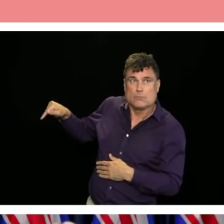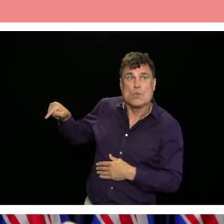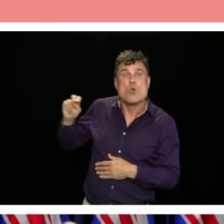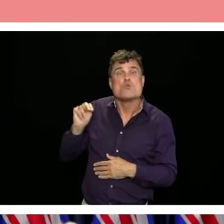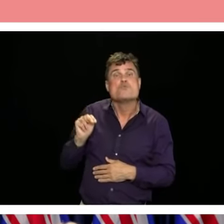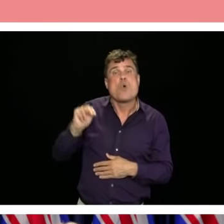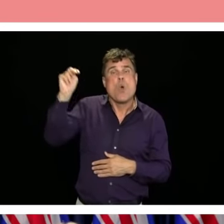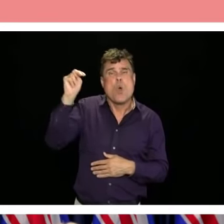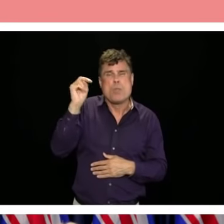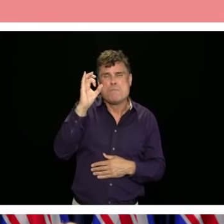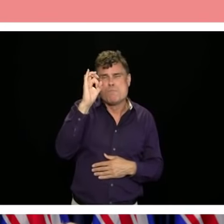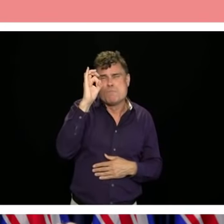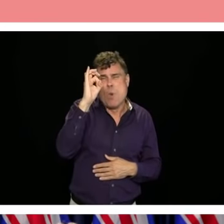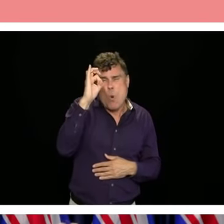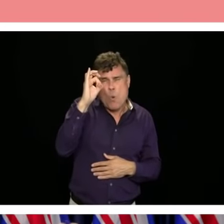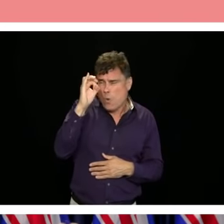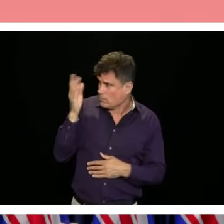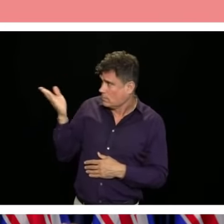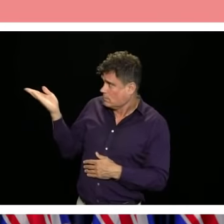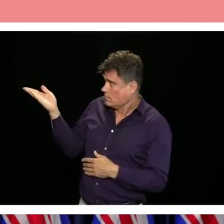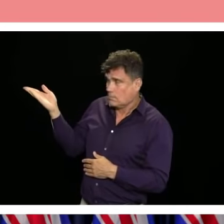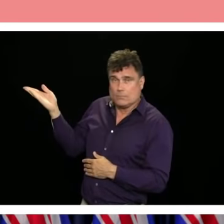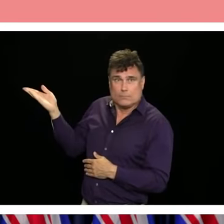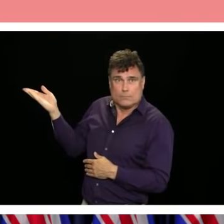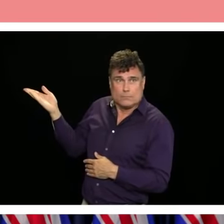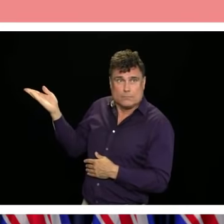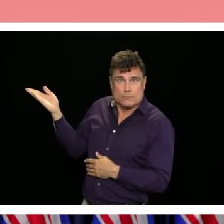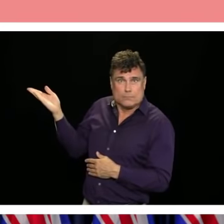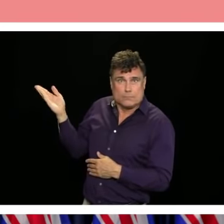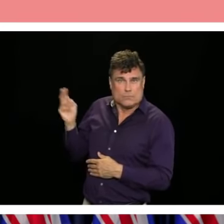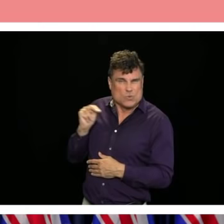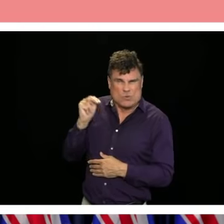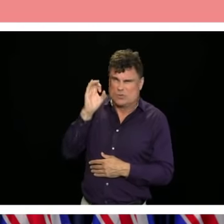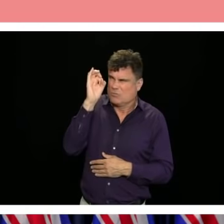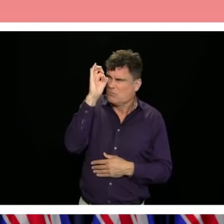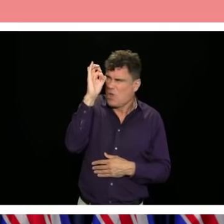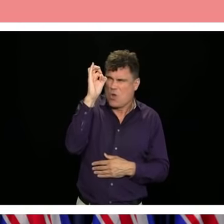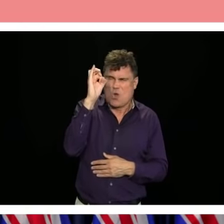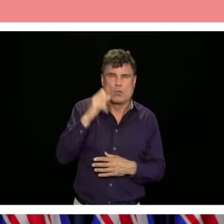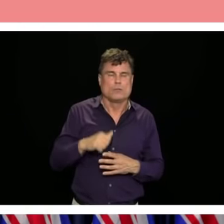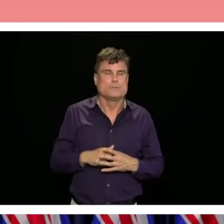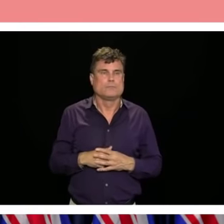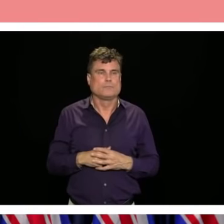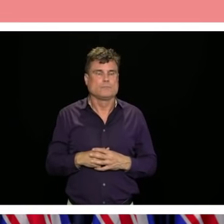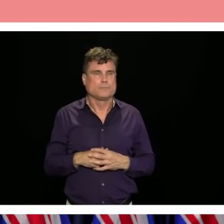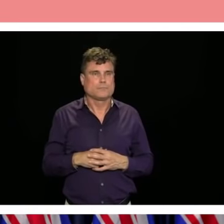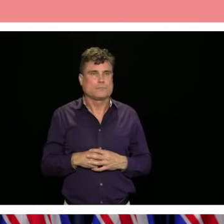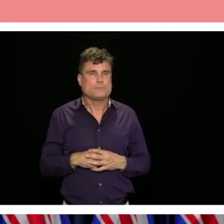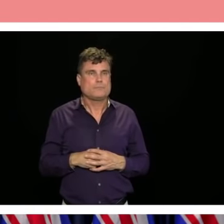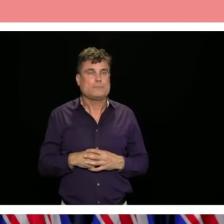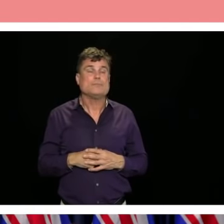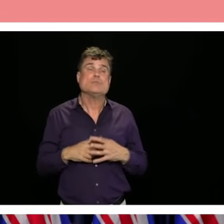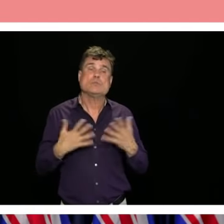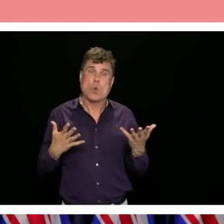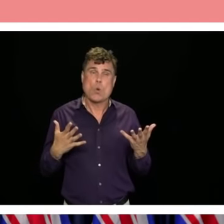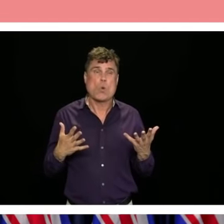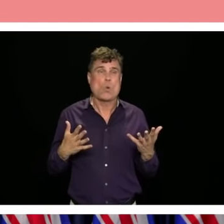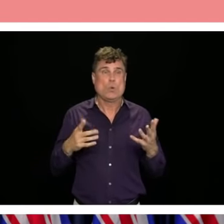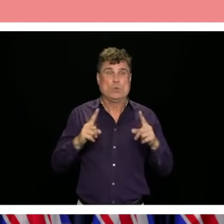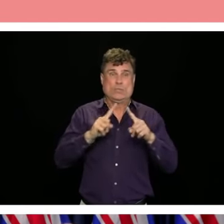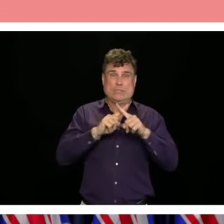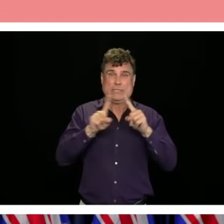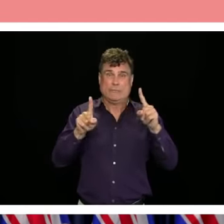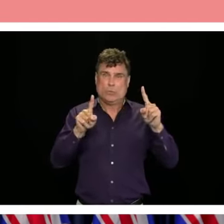of the province, there was very much a mix. It was related to people who attended the conference that we're talking about in the north and on